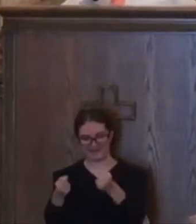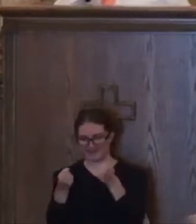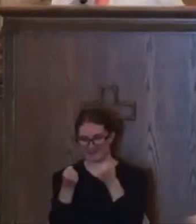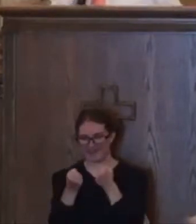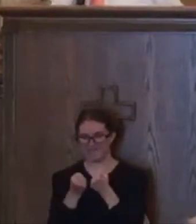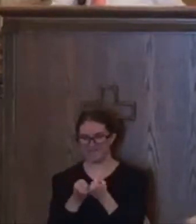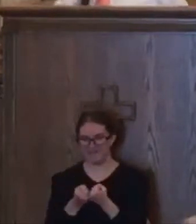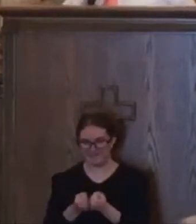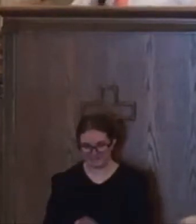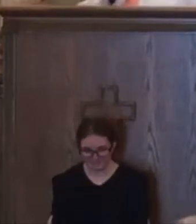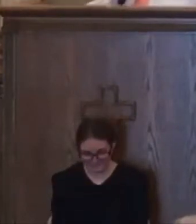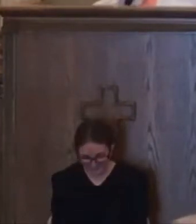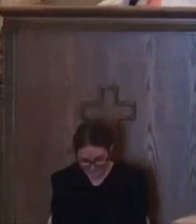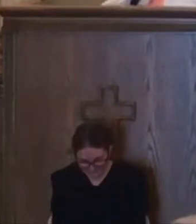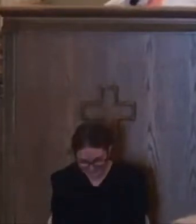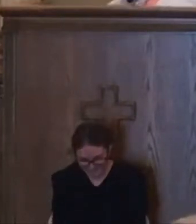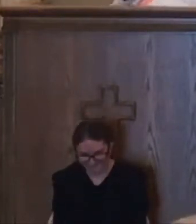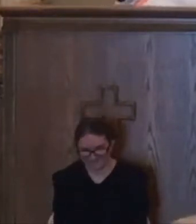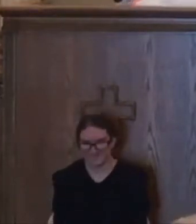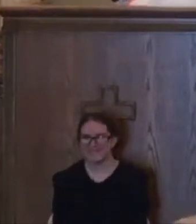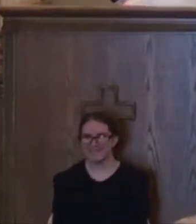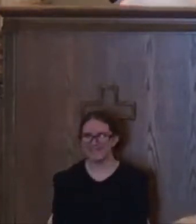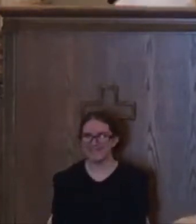God. Amen.